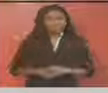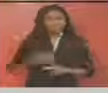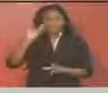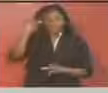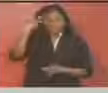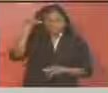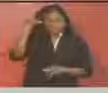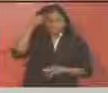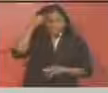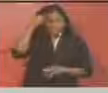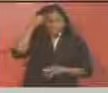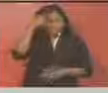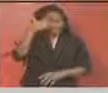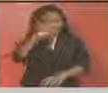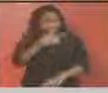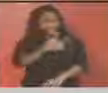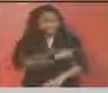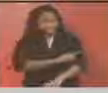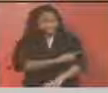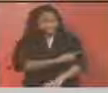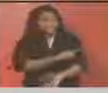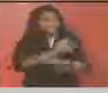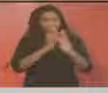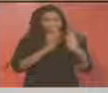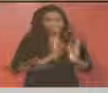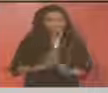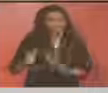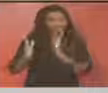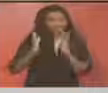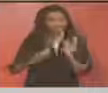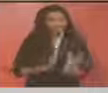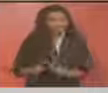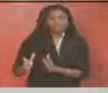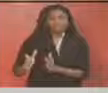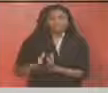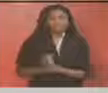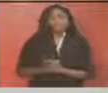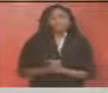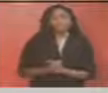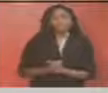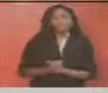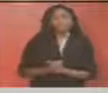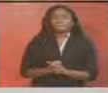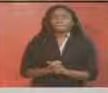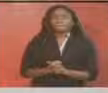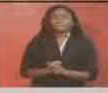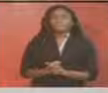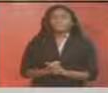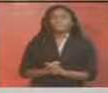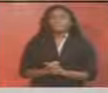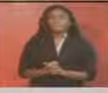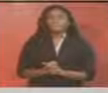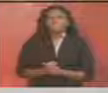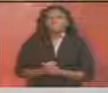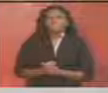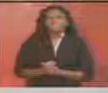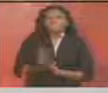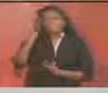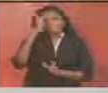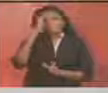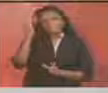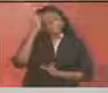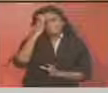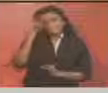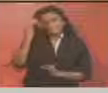government's vaccination plan and our vaccination objectives. Because in